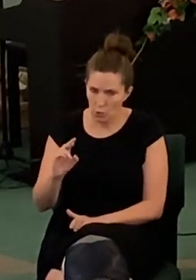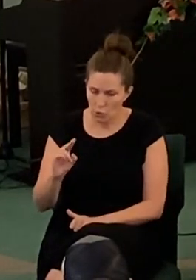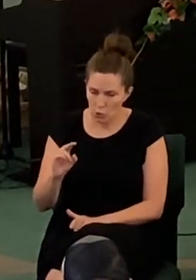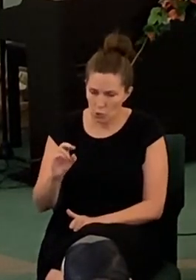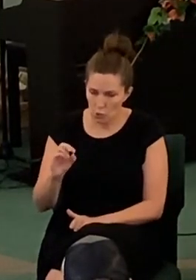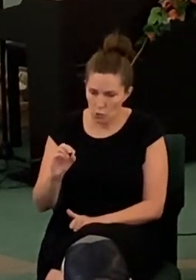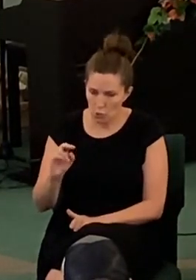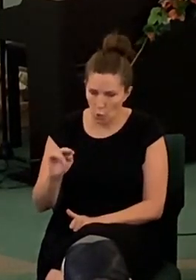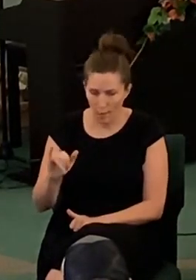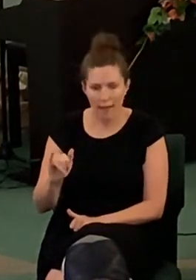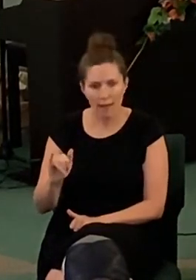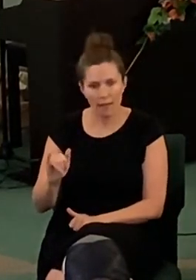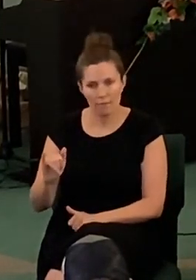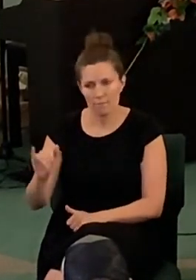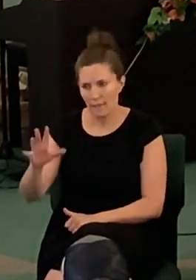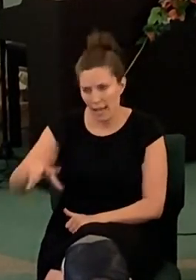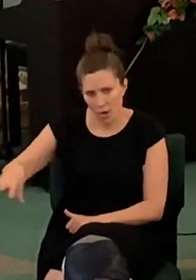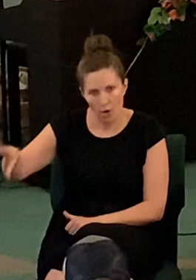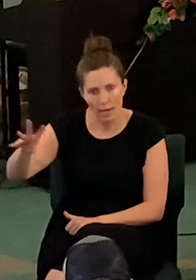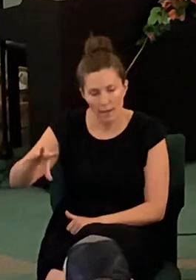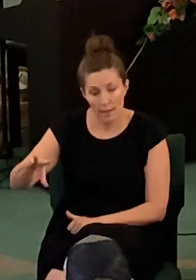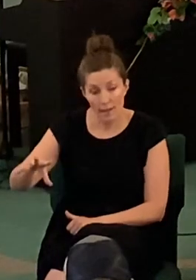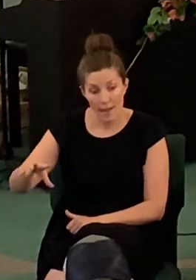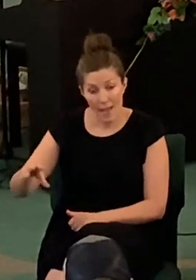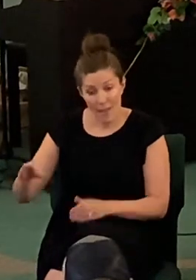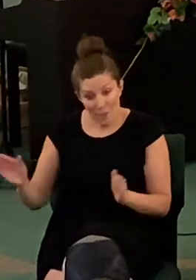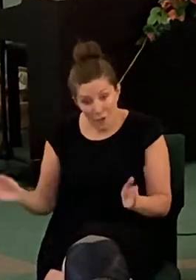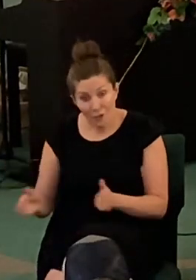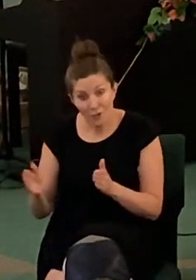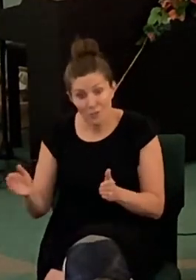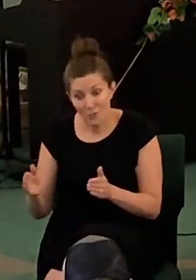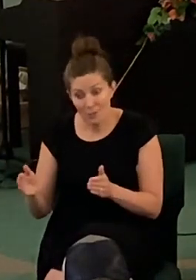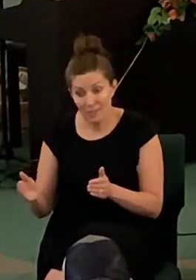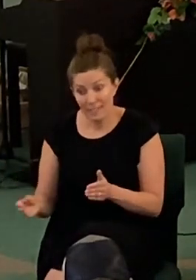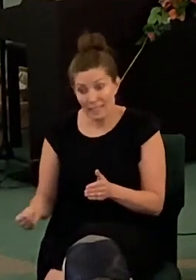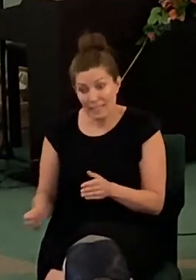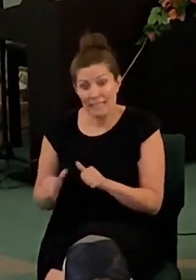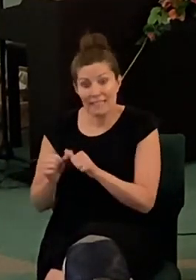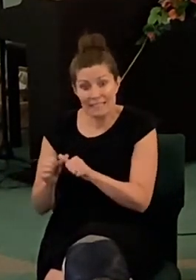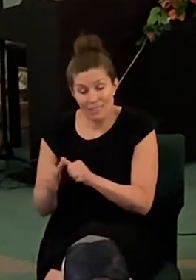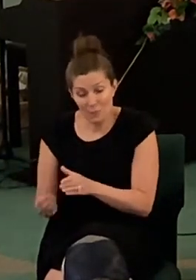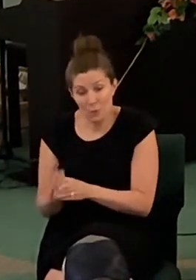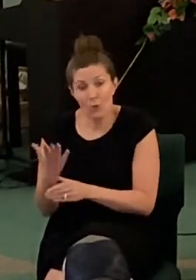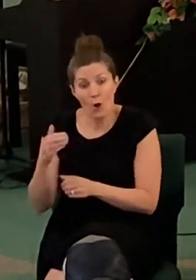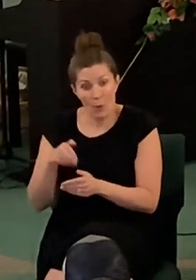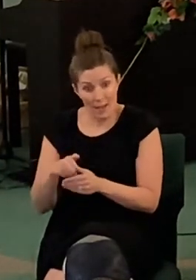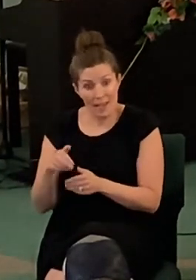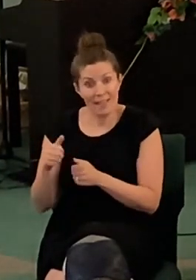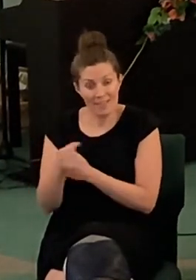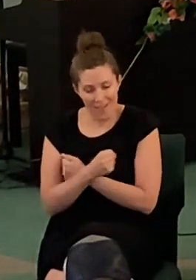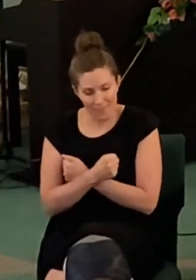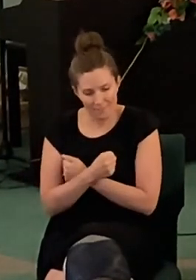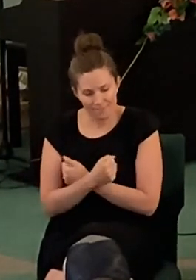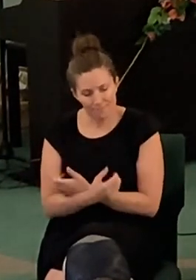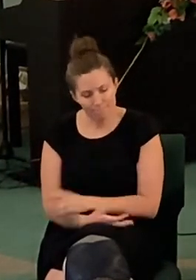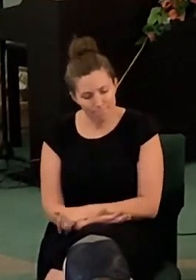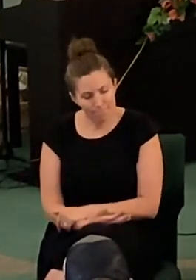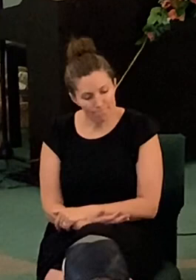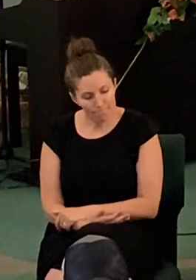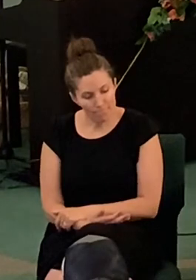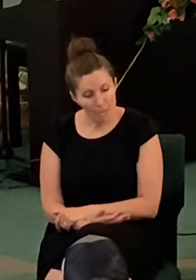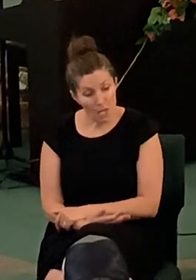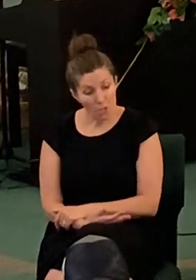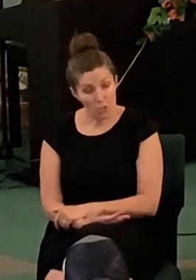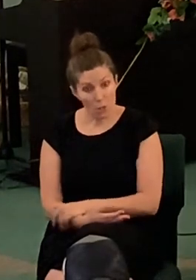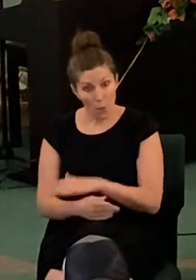to still excel more. What Paul is saying there and Peter is saying here, you're doing